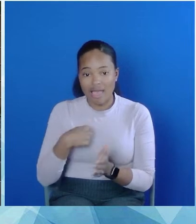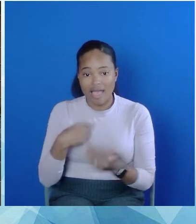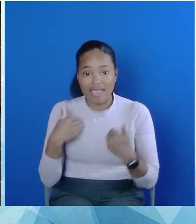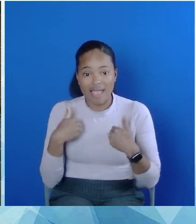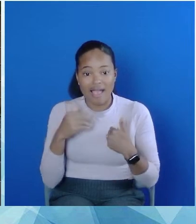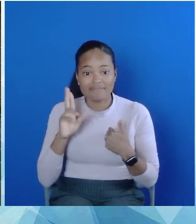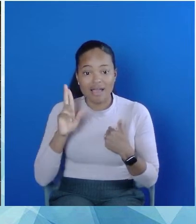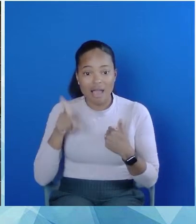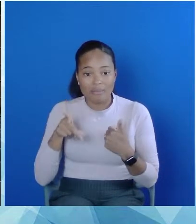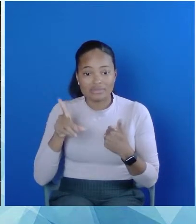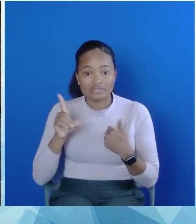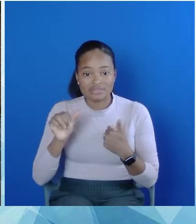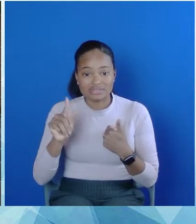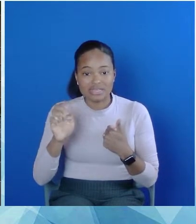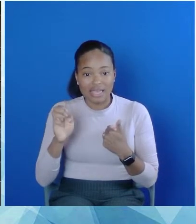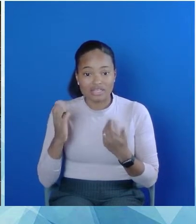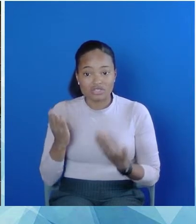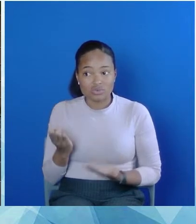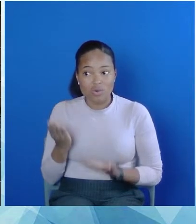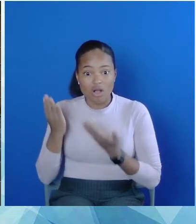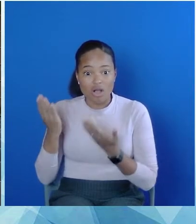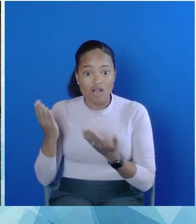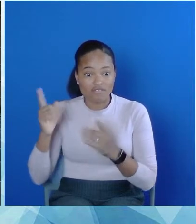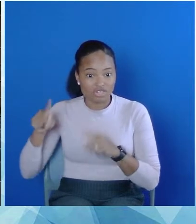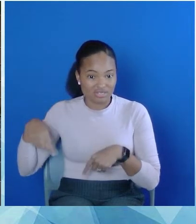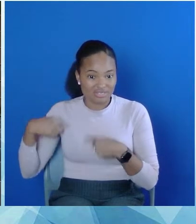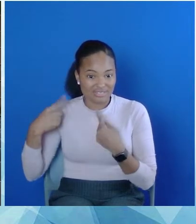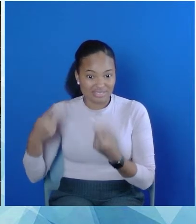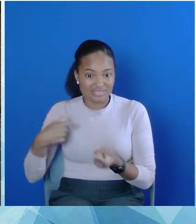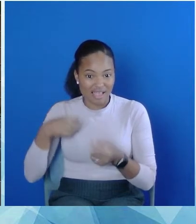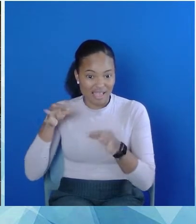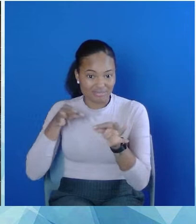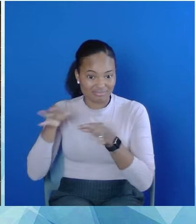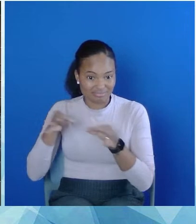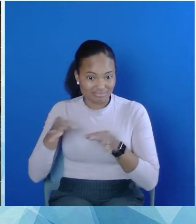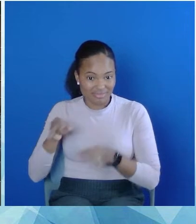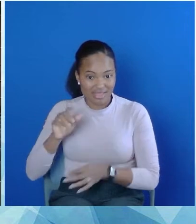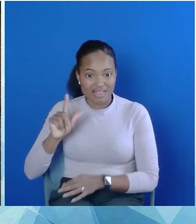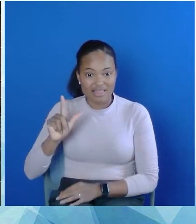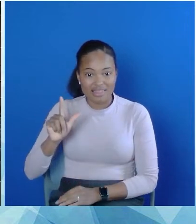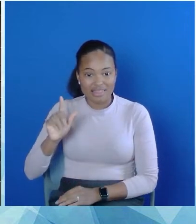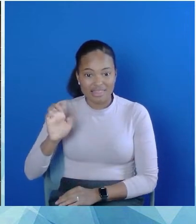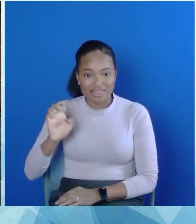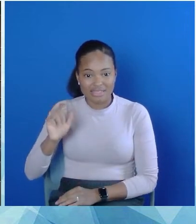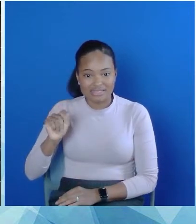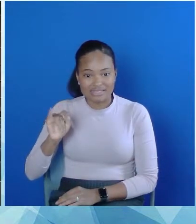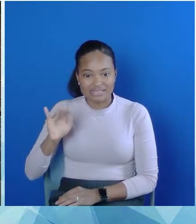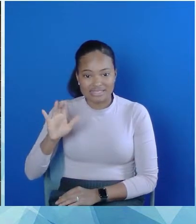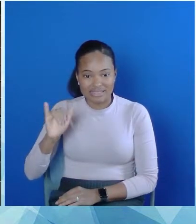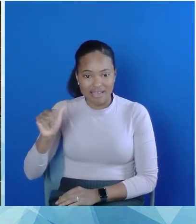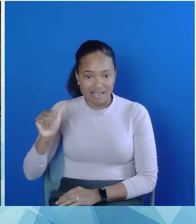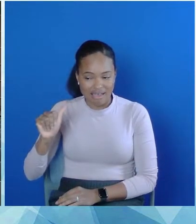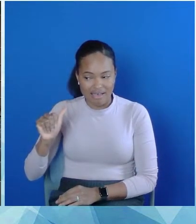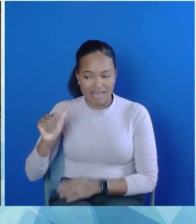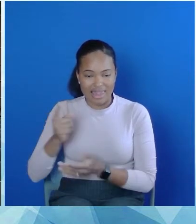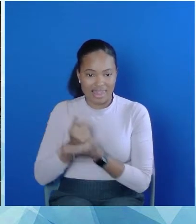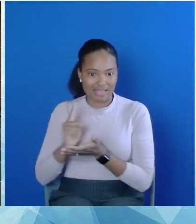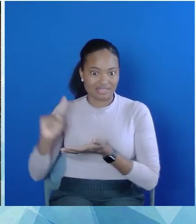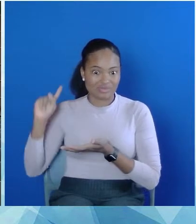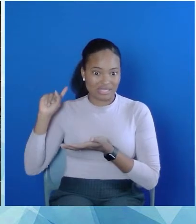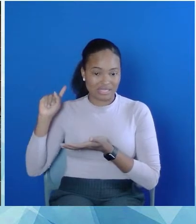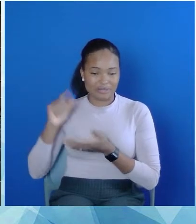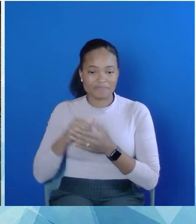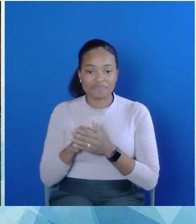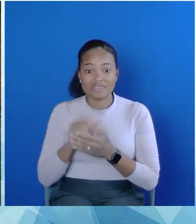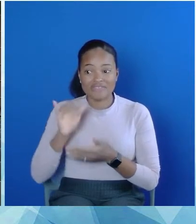to offer even since I gave this abstract to Leticia last week. So the